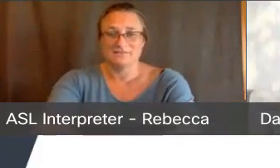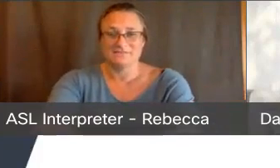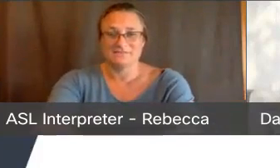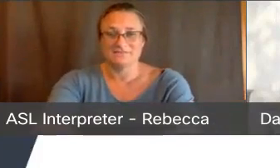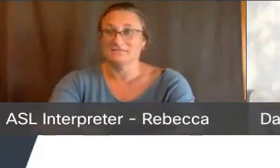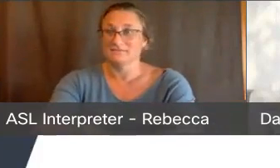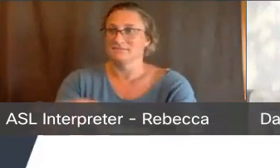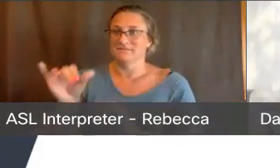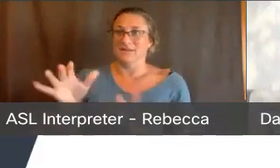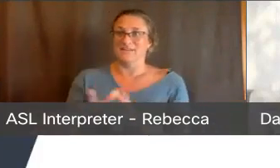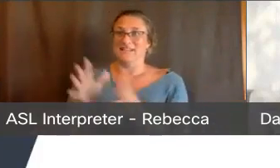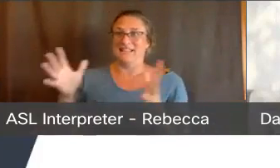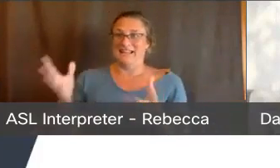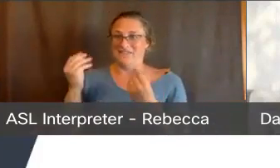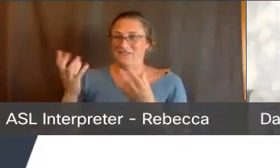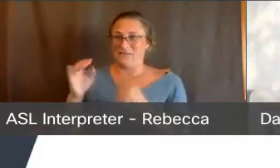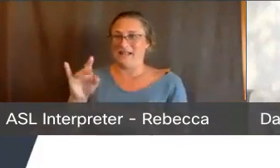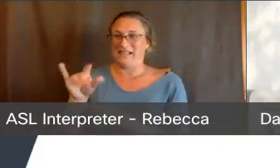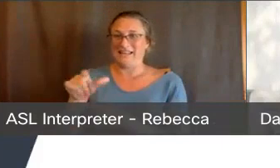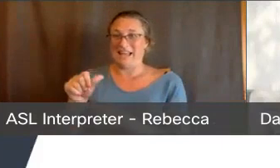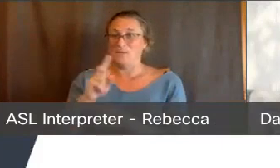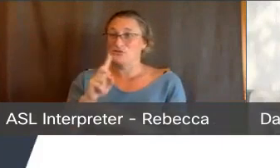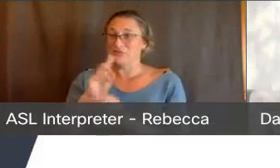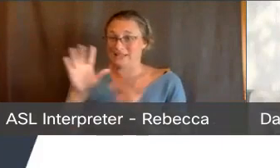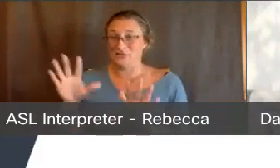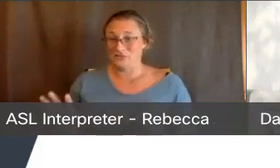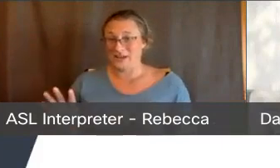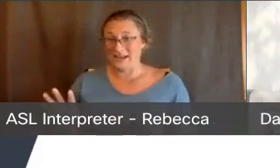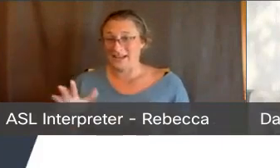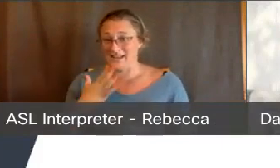That was a lot of information, Lydia, but it was really great.